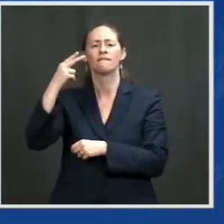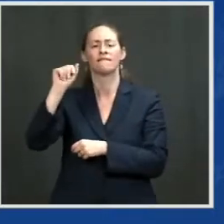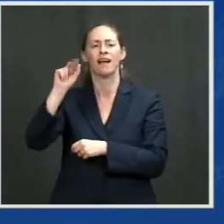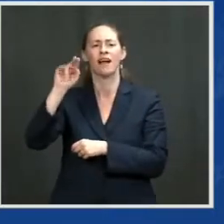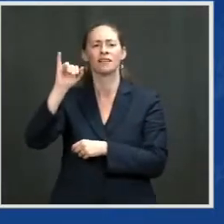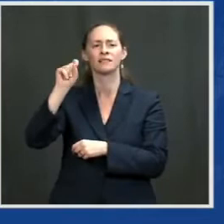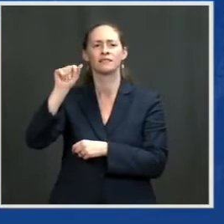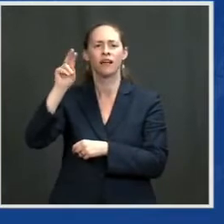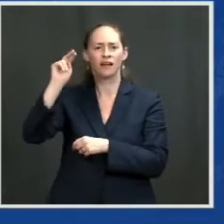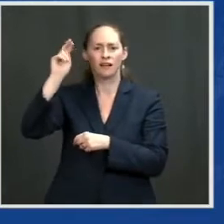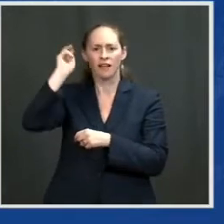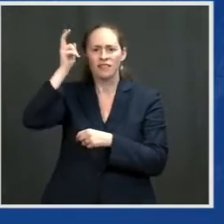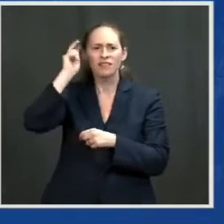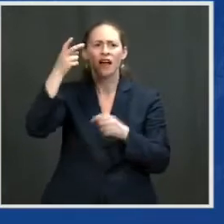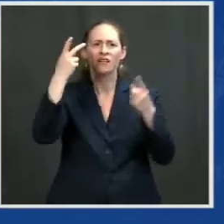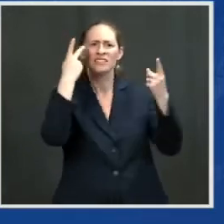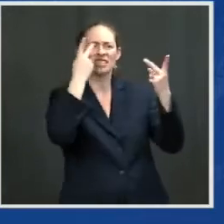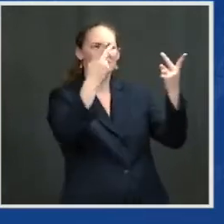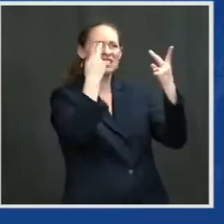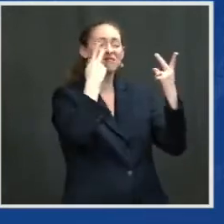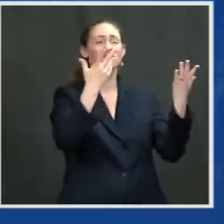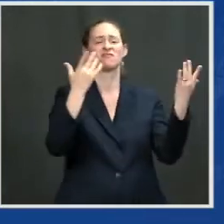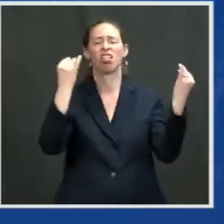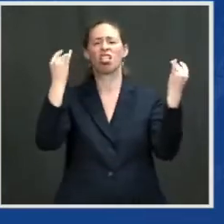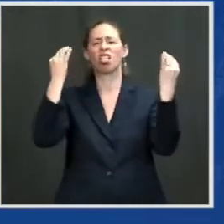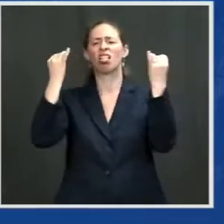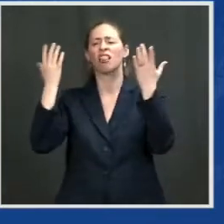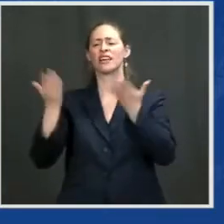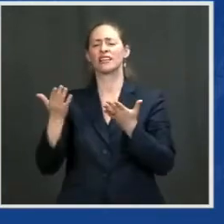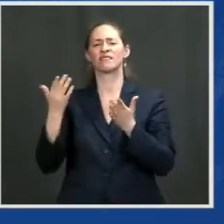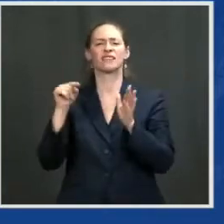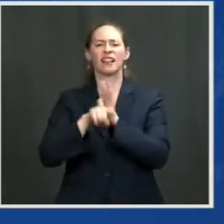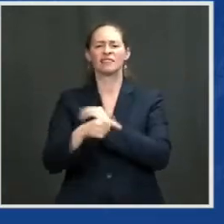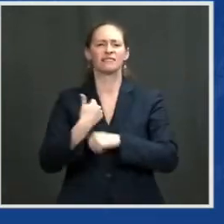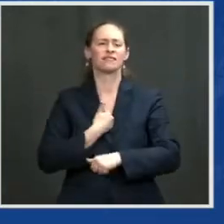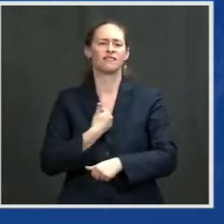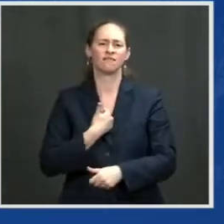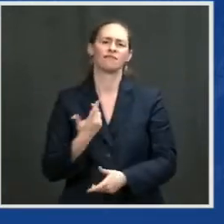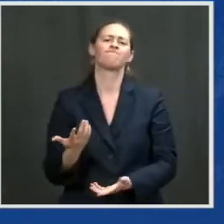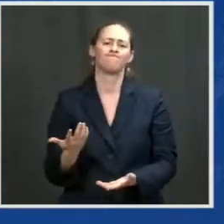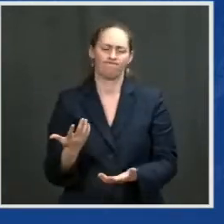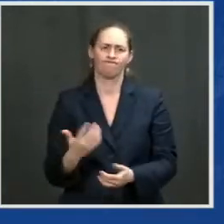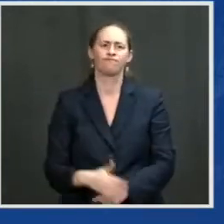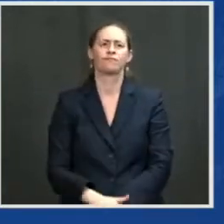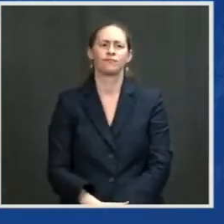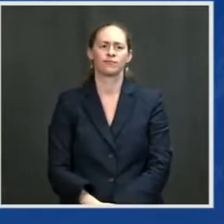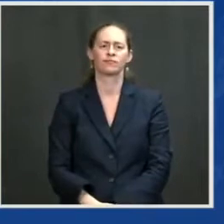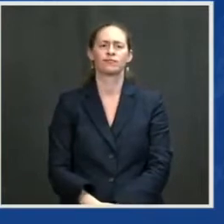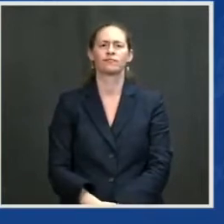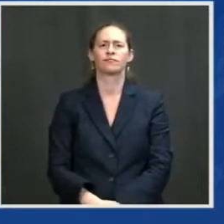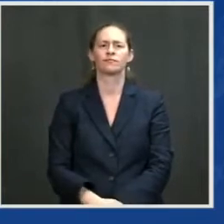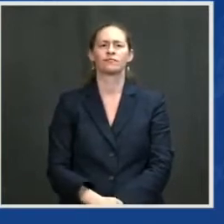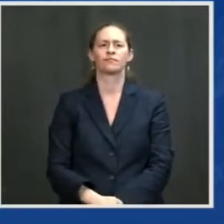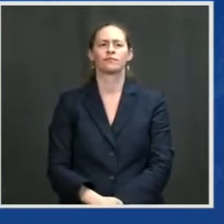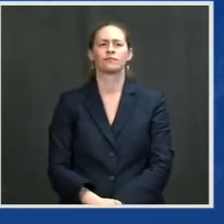single solitary one of those fallen angels left an entire community behind. Wounded,